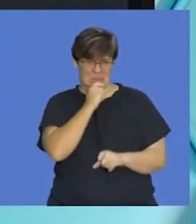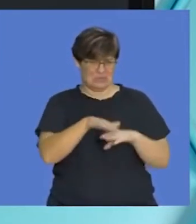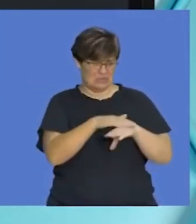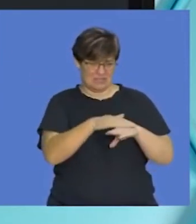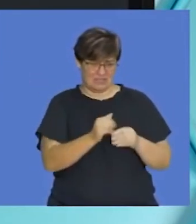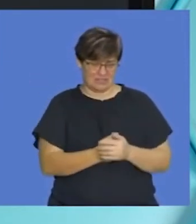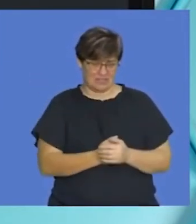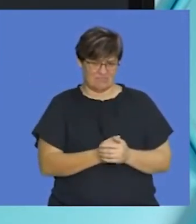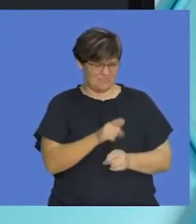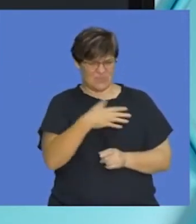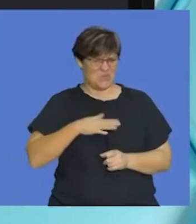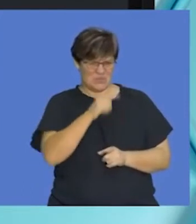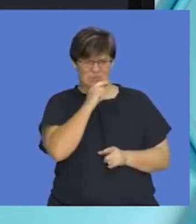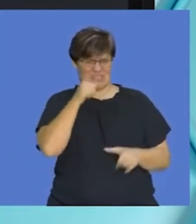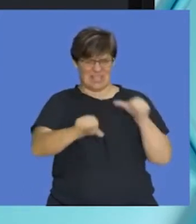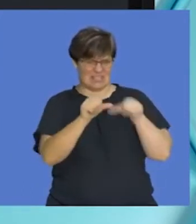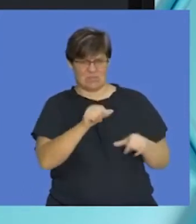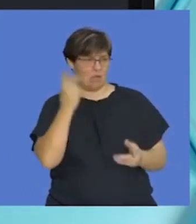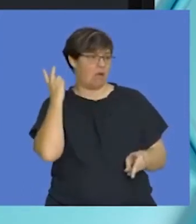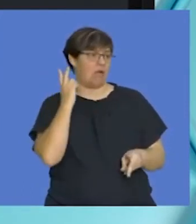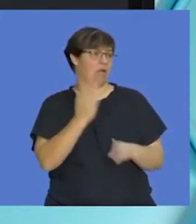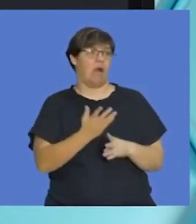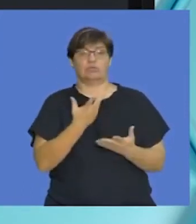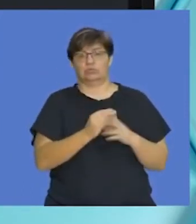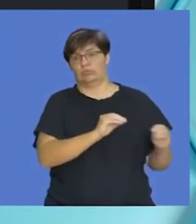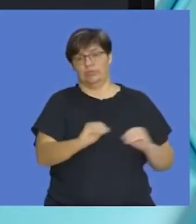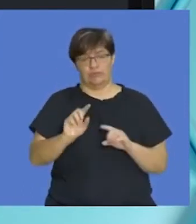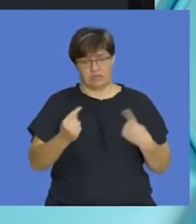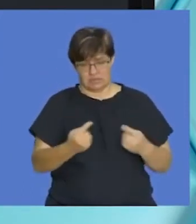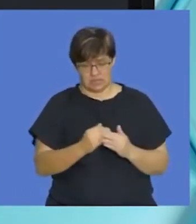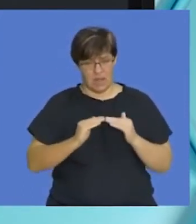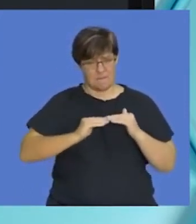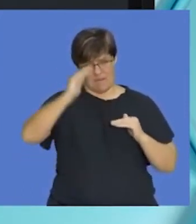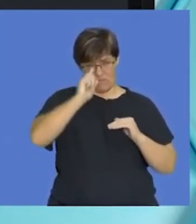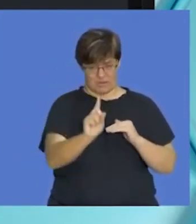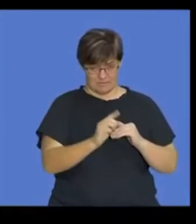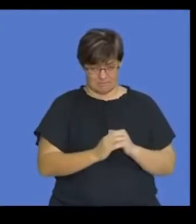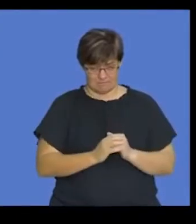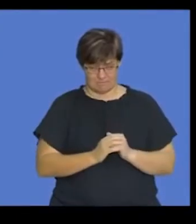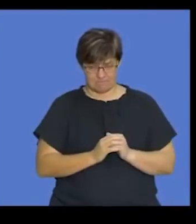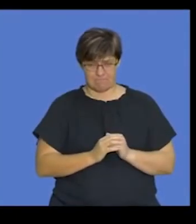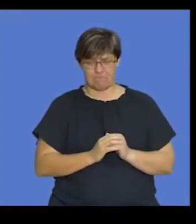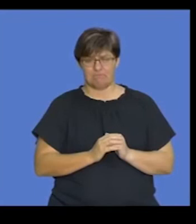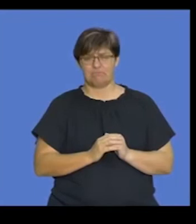means that it's very difficult to use. We don't use them in science because it means we can't get things to move.